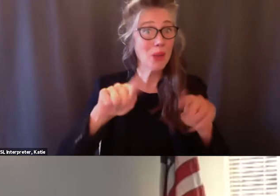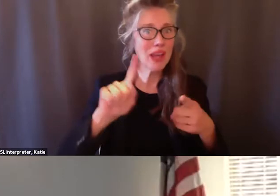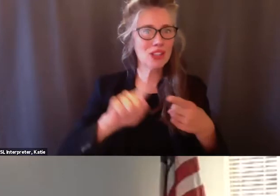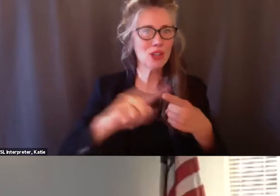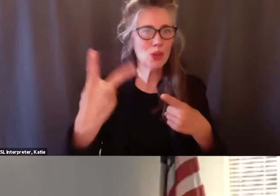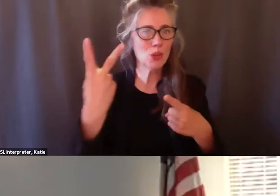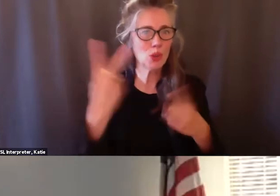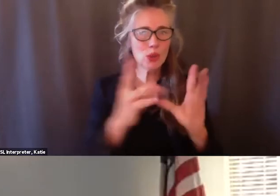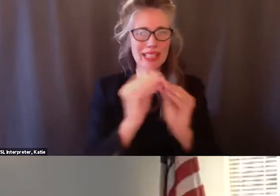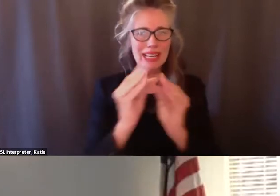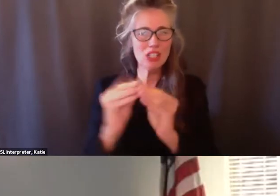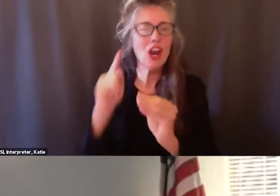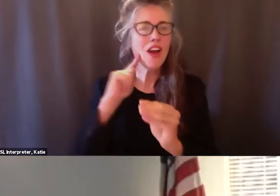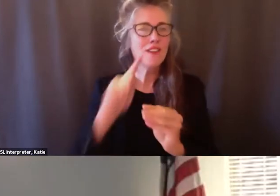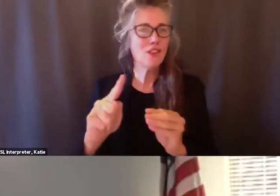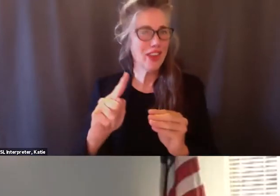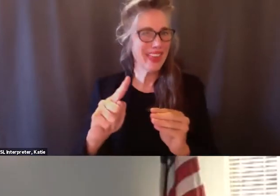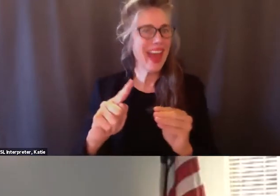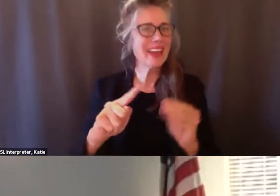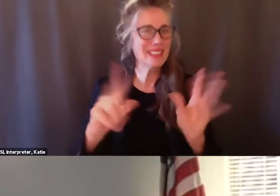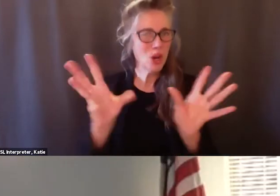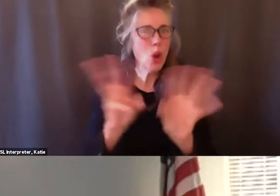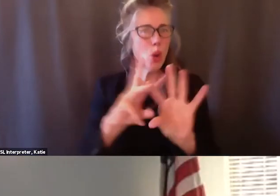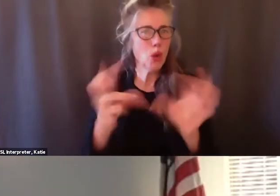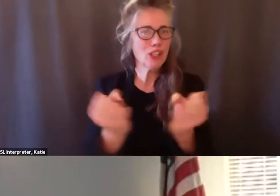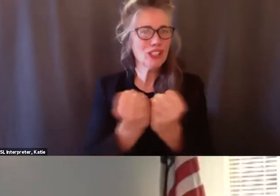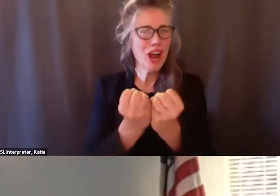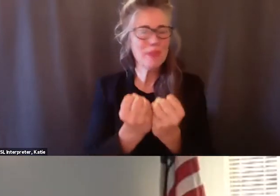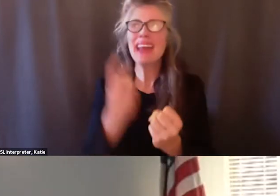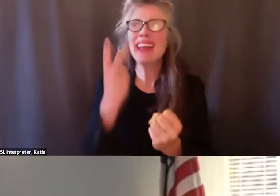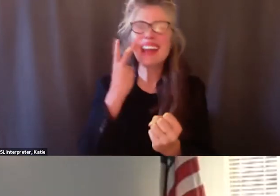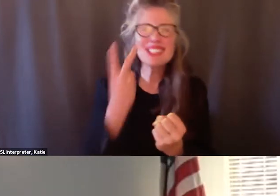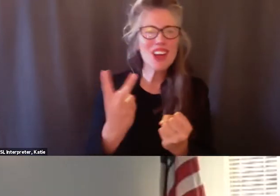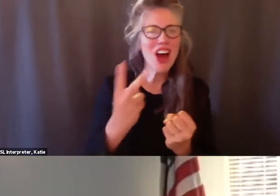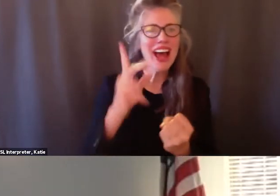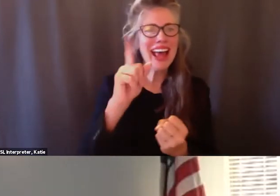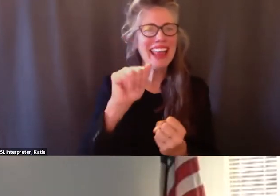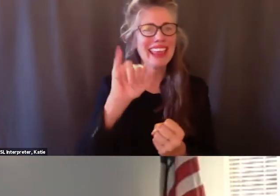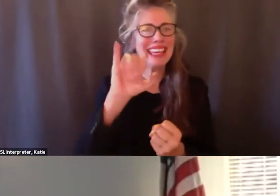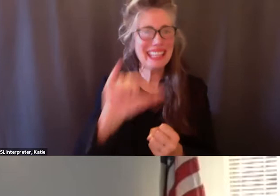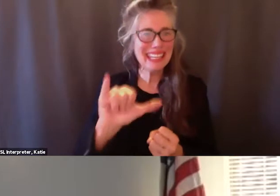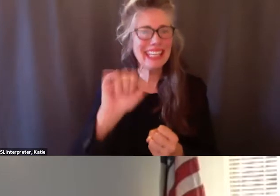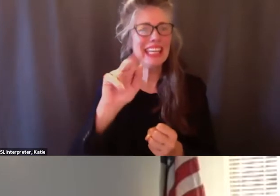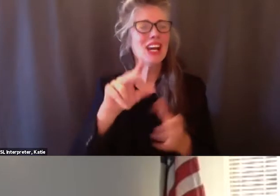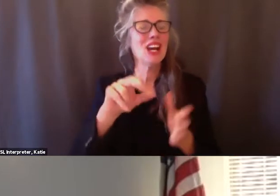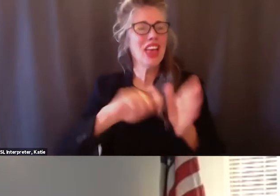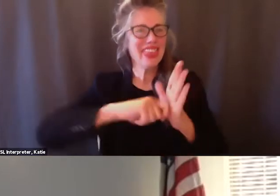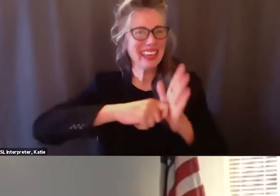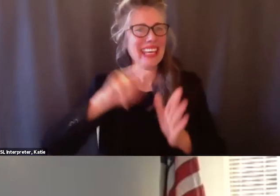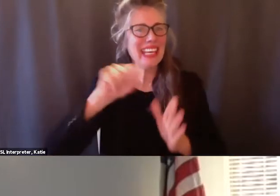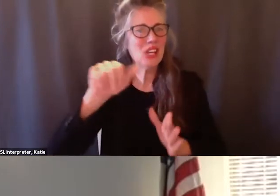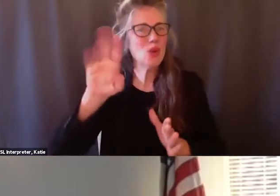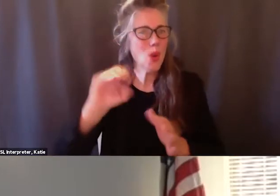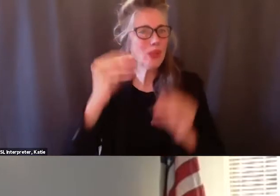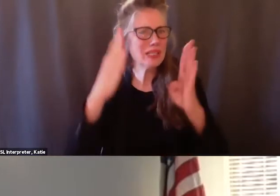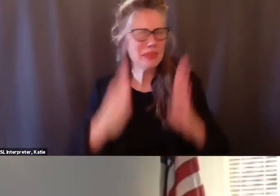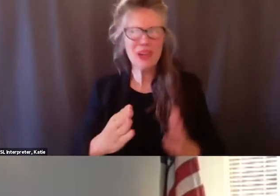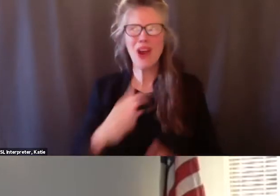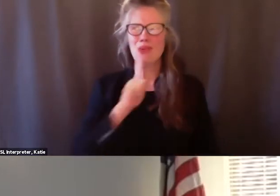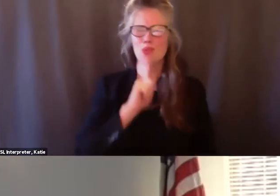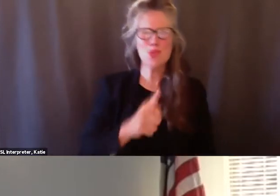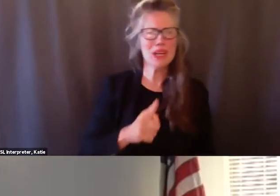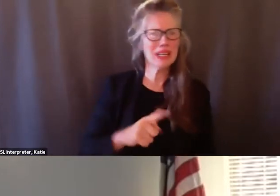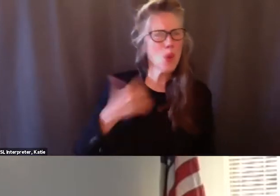speakers, and I was not only really impressed with the presentations, but also with the energy in the room, the enthusiasm and